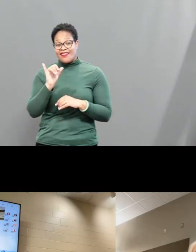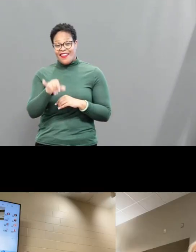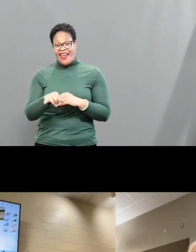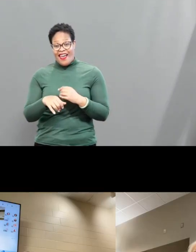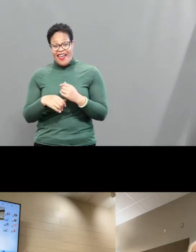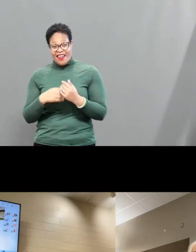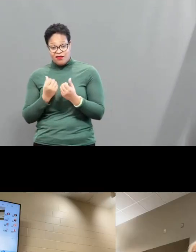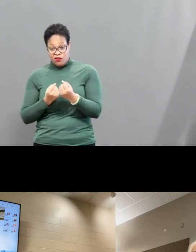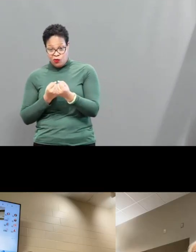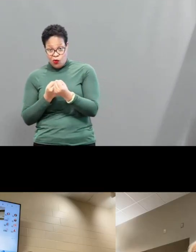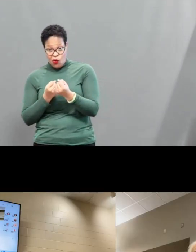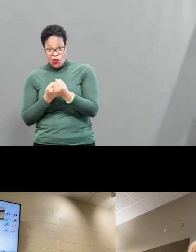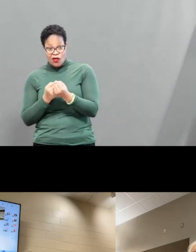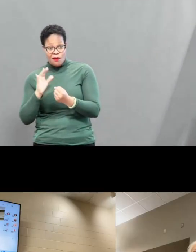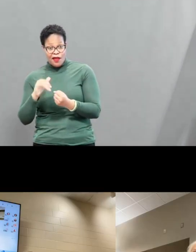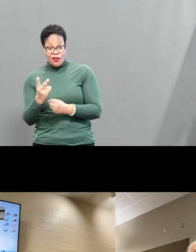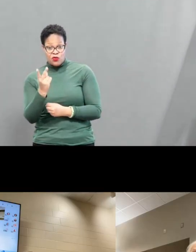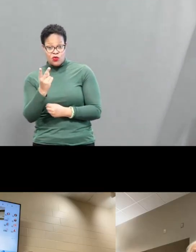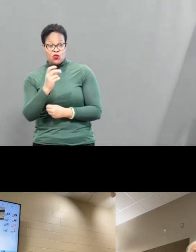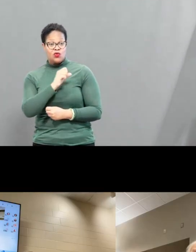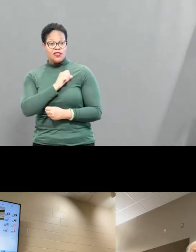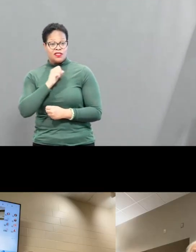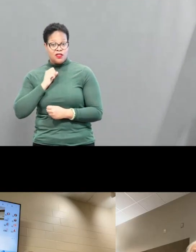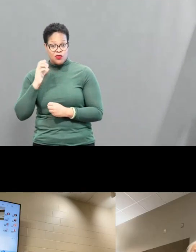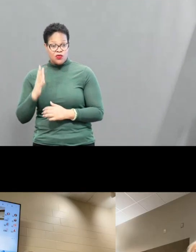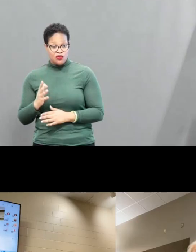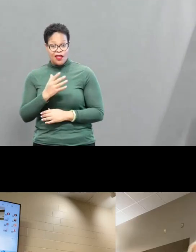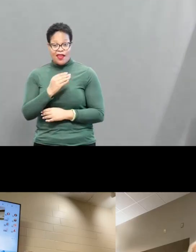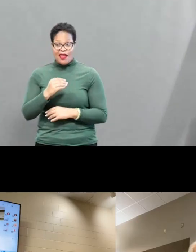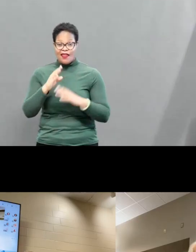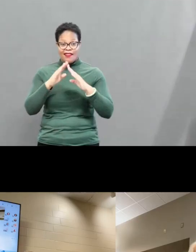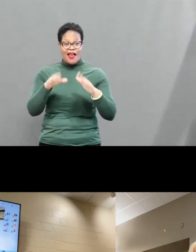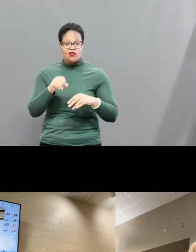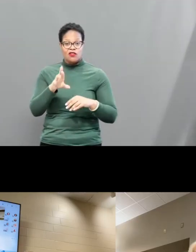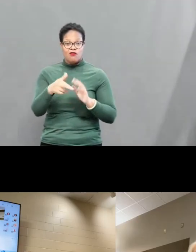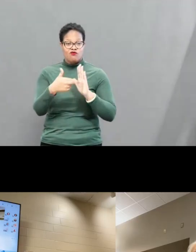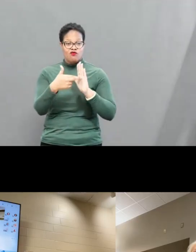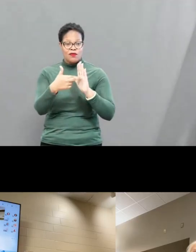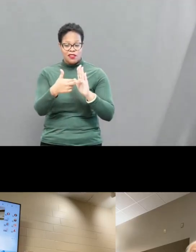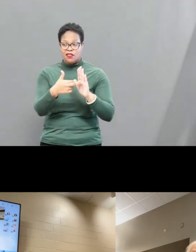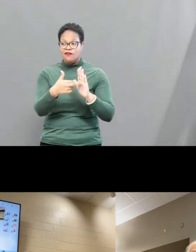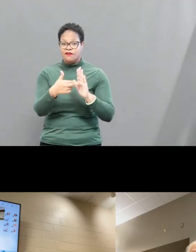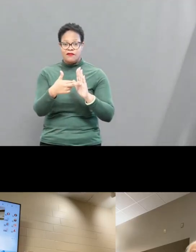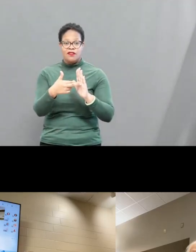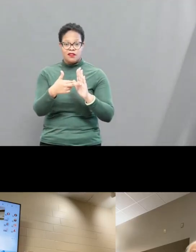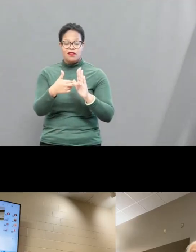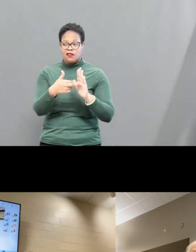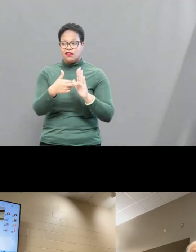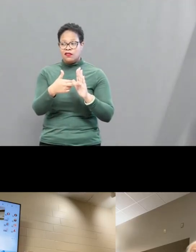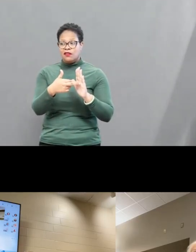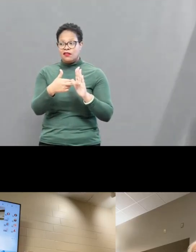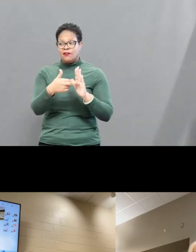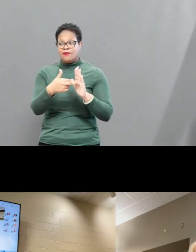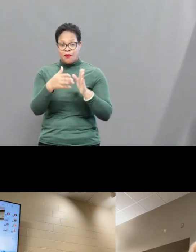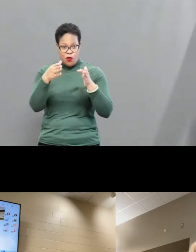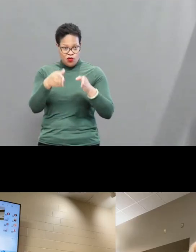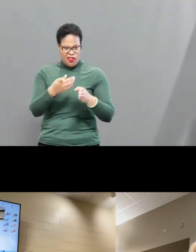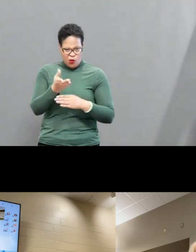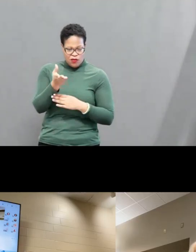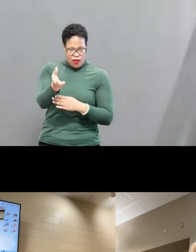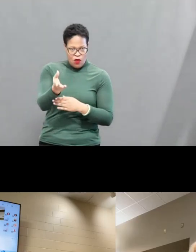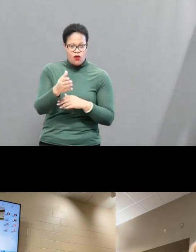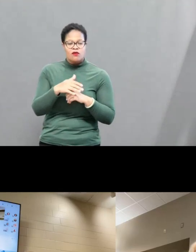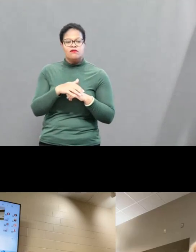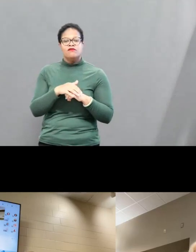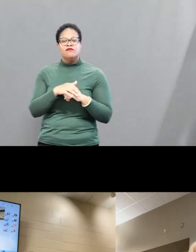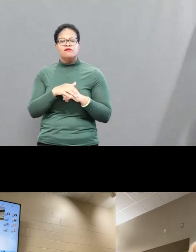supported by the 2 senators and the House of Representative person present. They can't